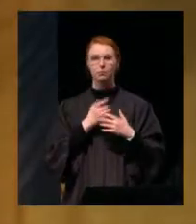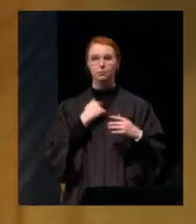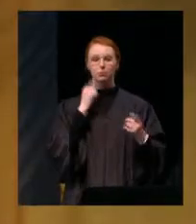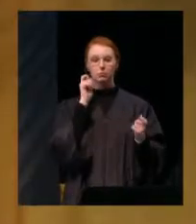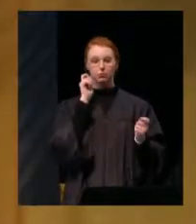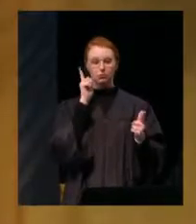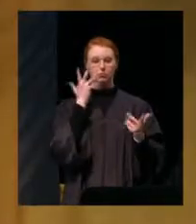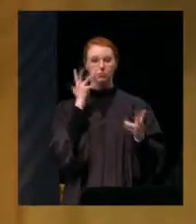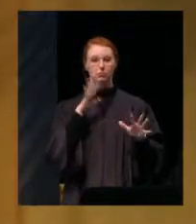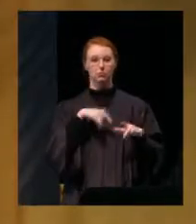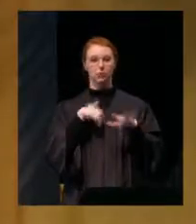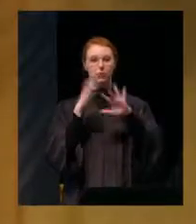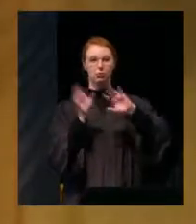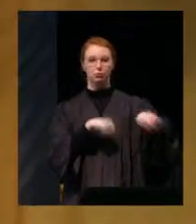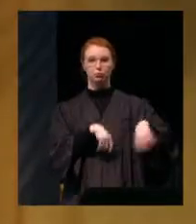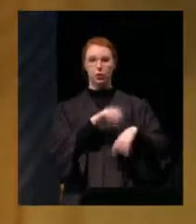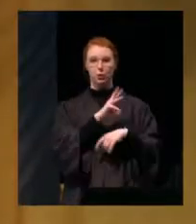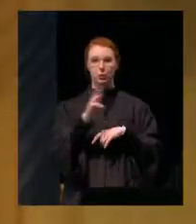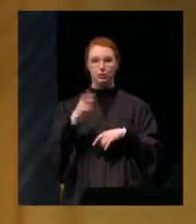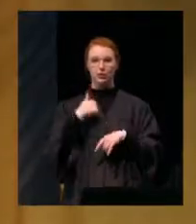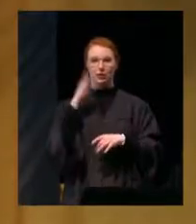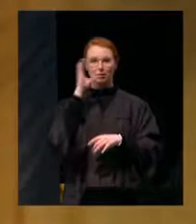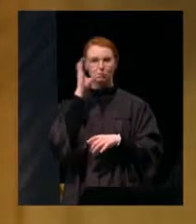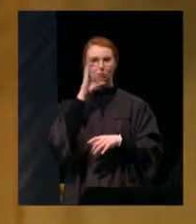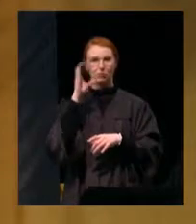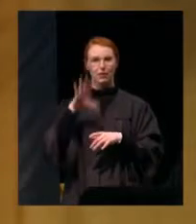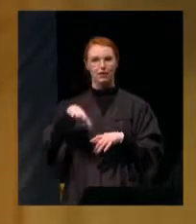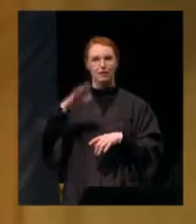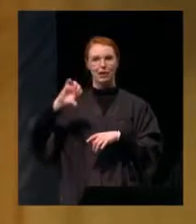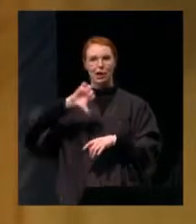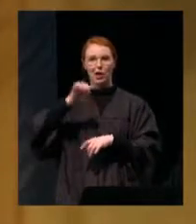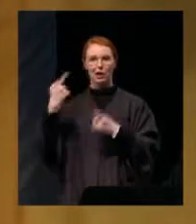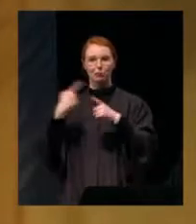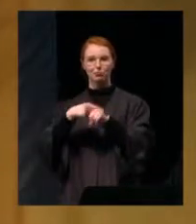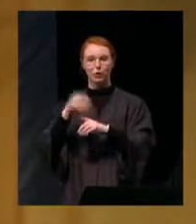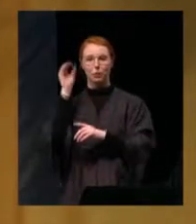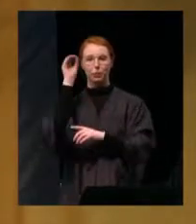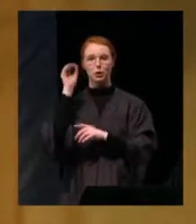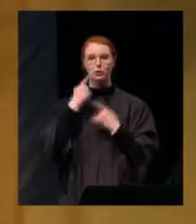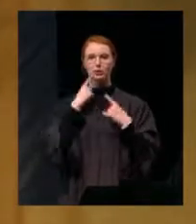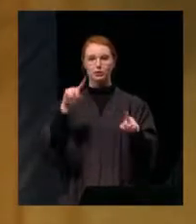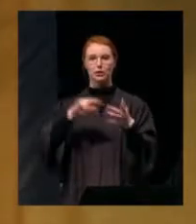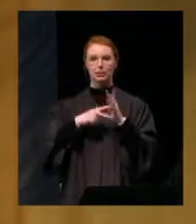clicked out of Merriam-Webster and set in to search for contradicting opinions on what success really meant.